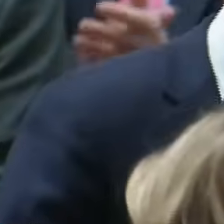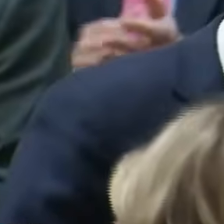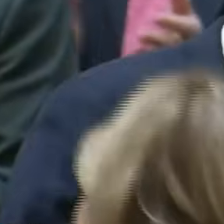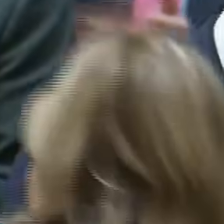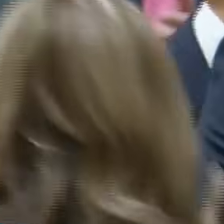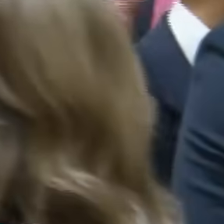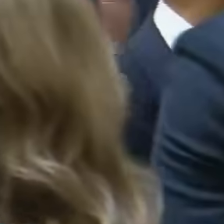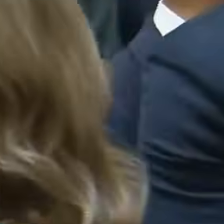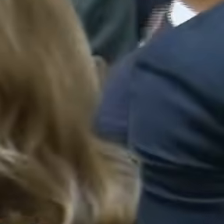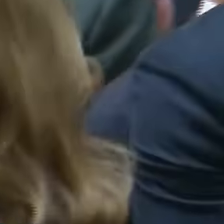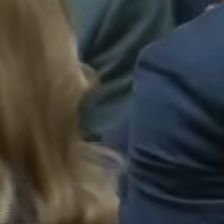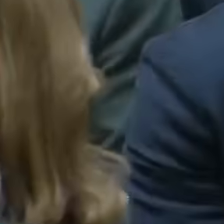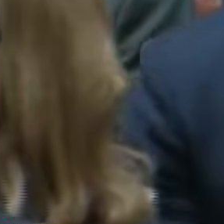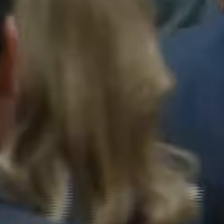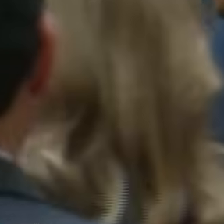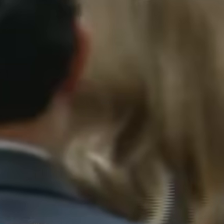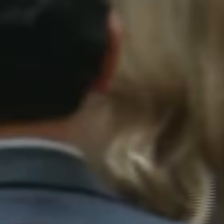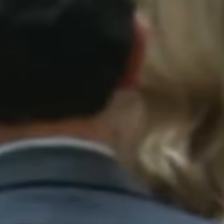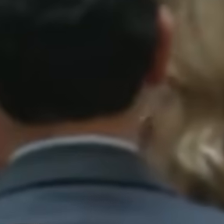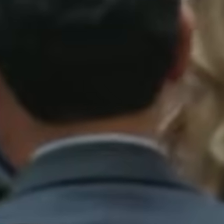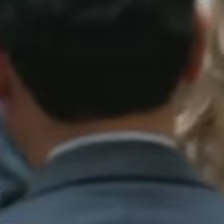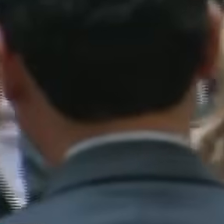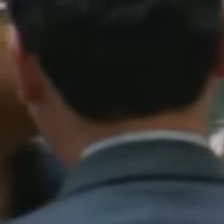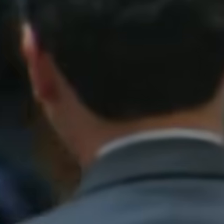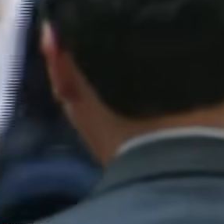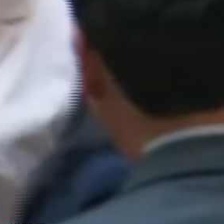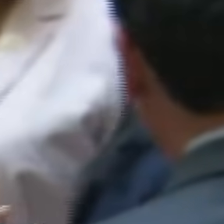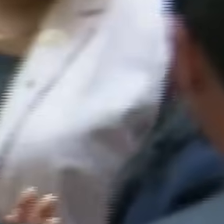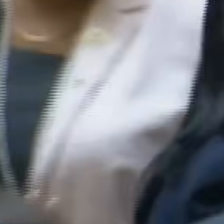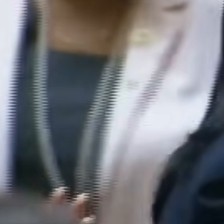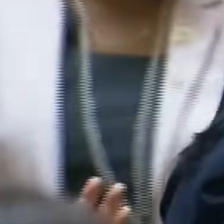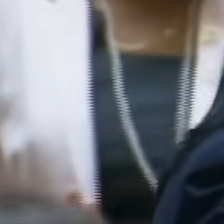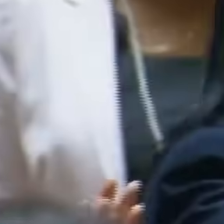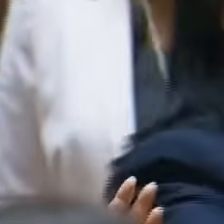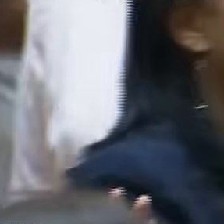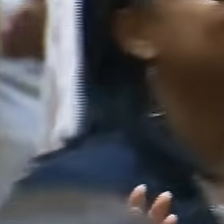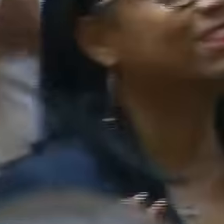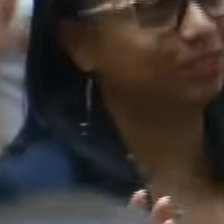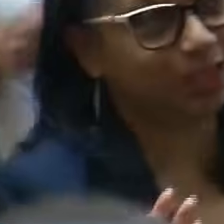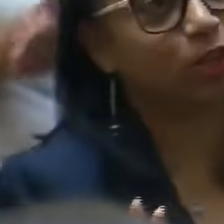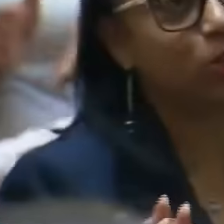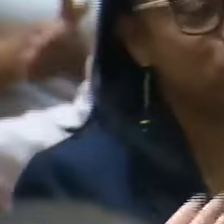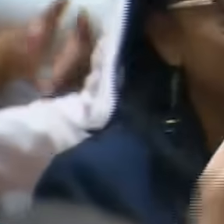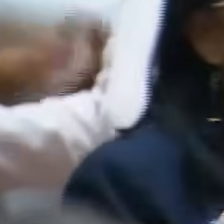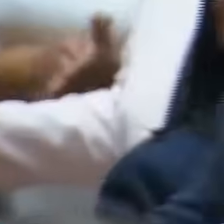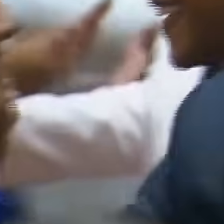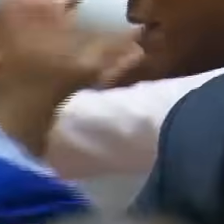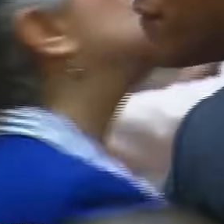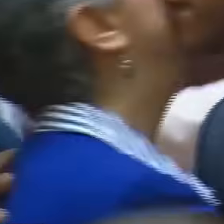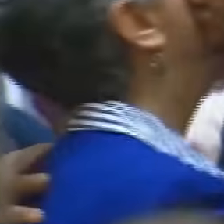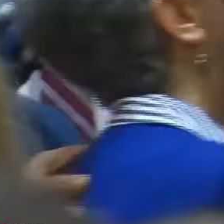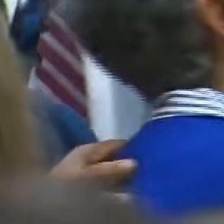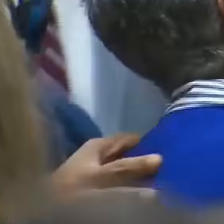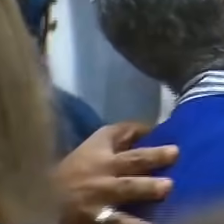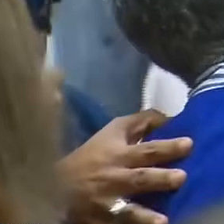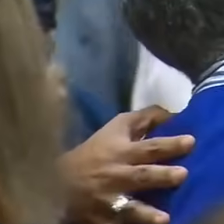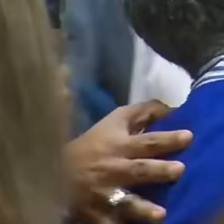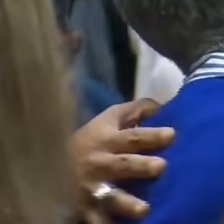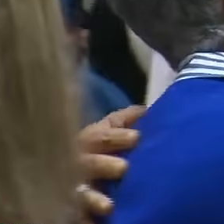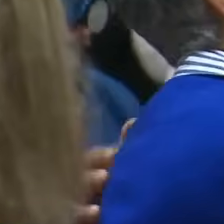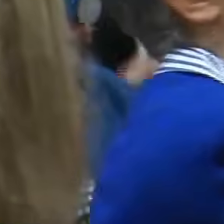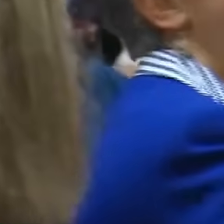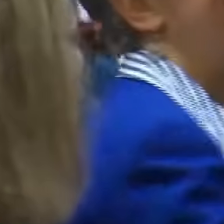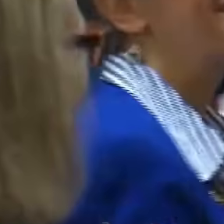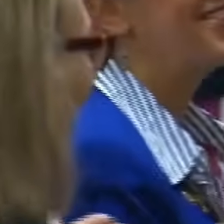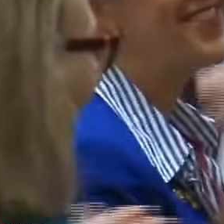it at this point. I mean, we're not deep into the session, but we are certainly at the point where the pace is going to pick up, which means more bills in committee